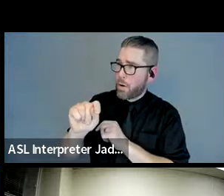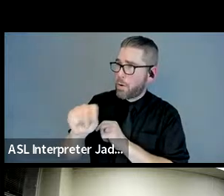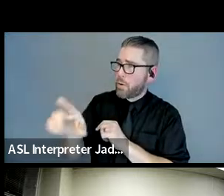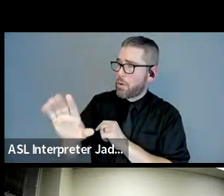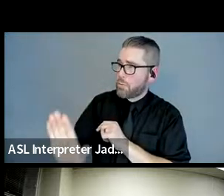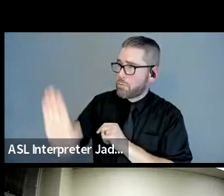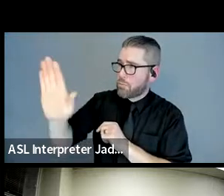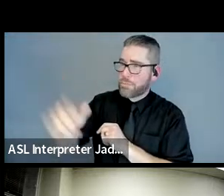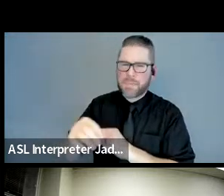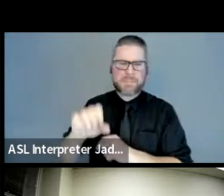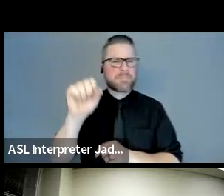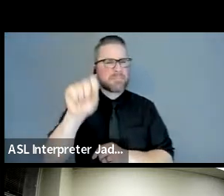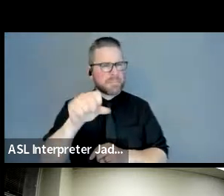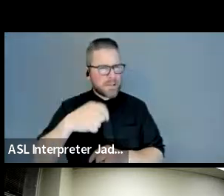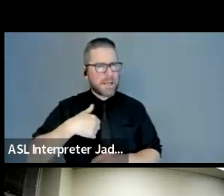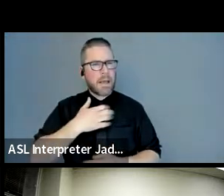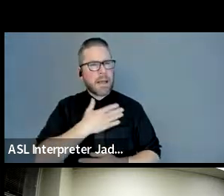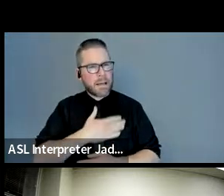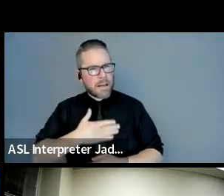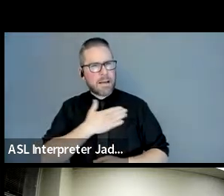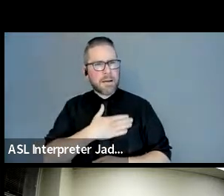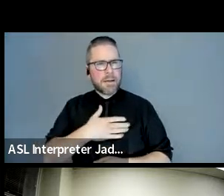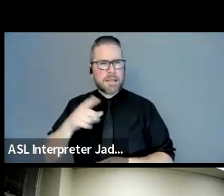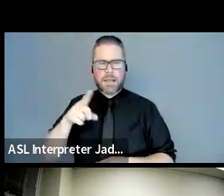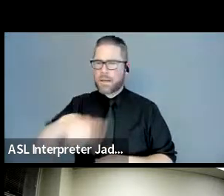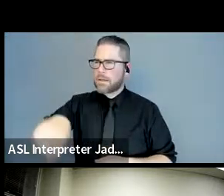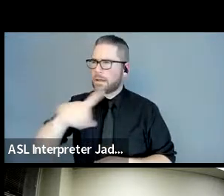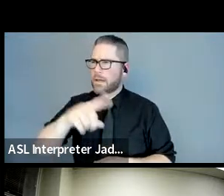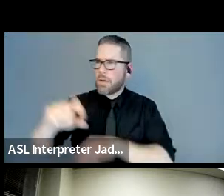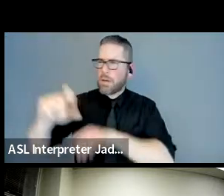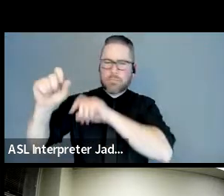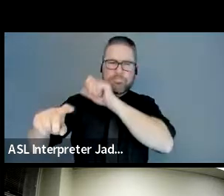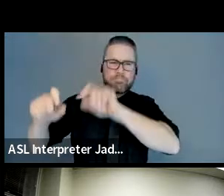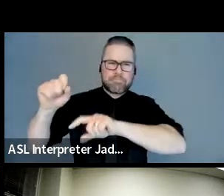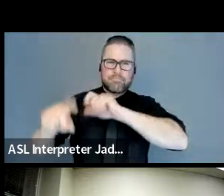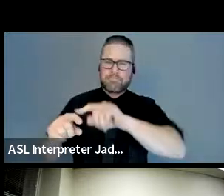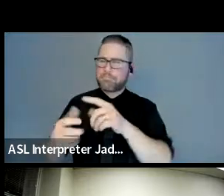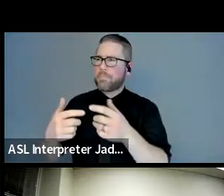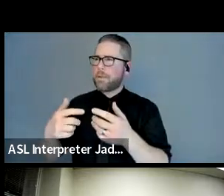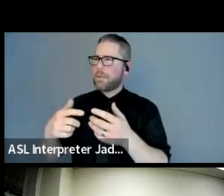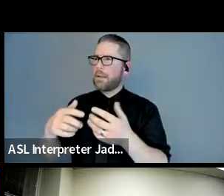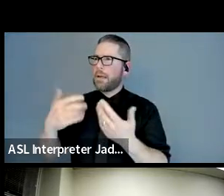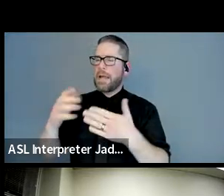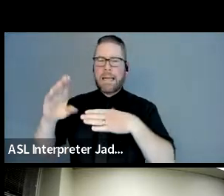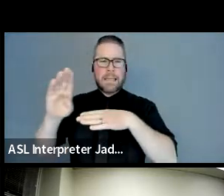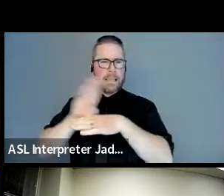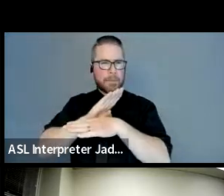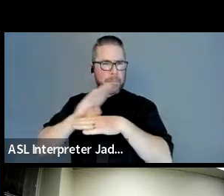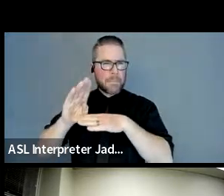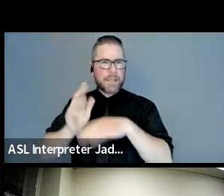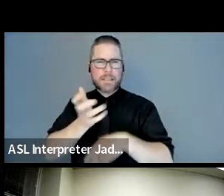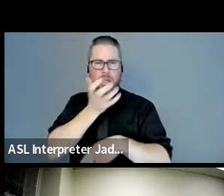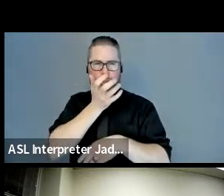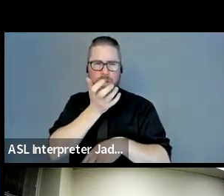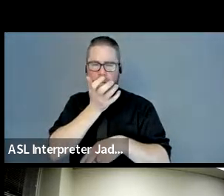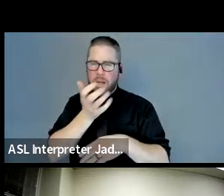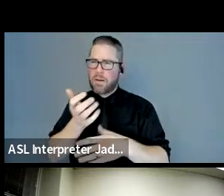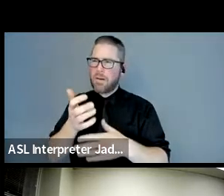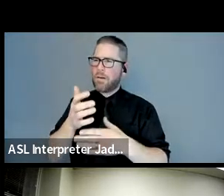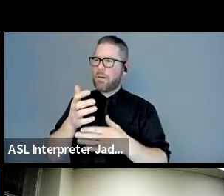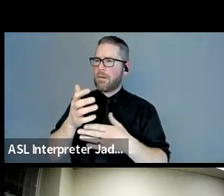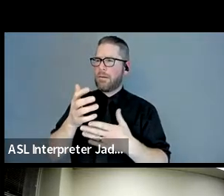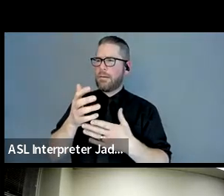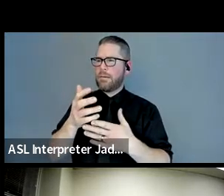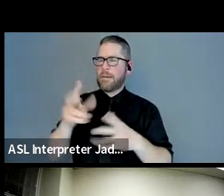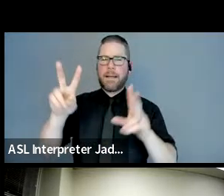questions on this. And I guess the commercial lawn issue, that information has